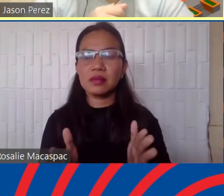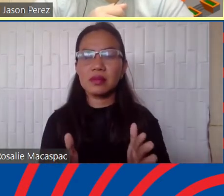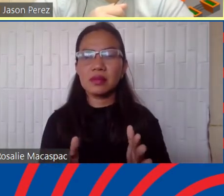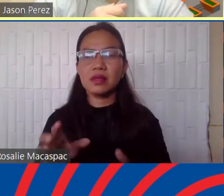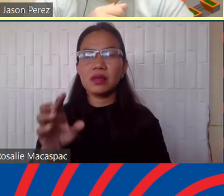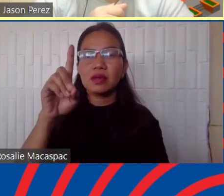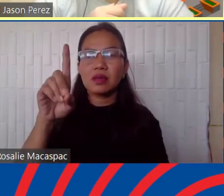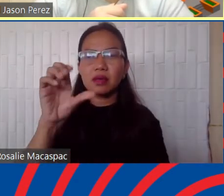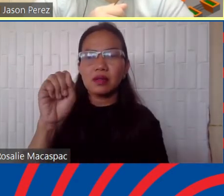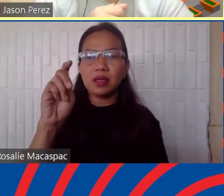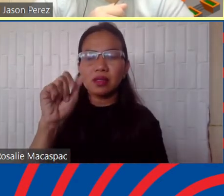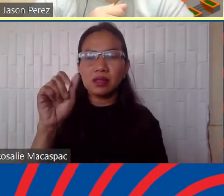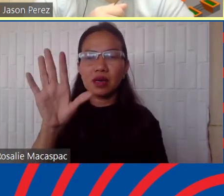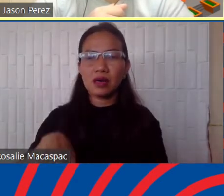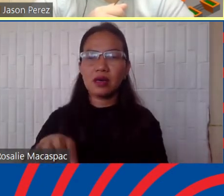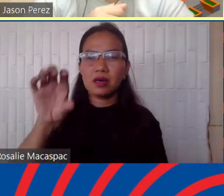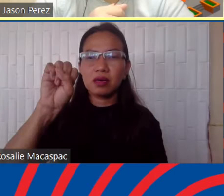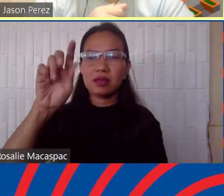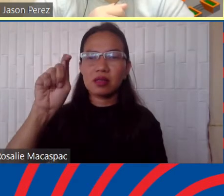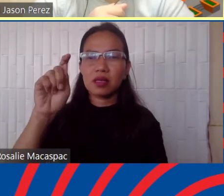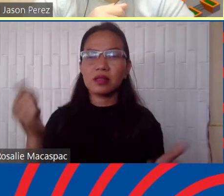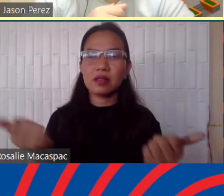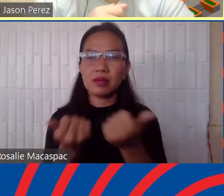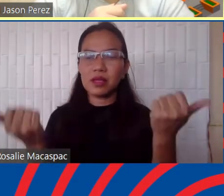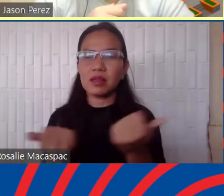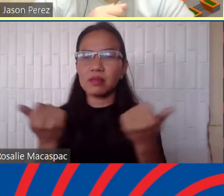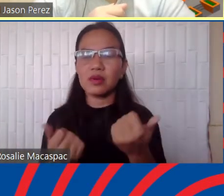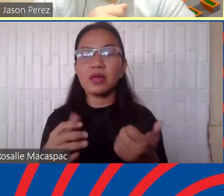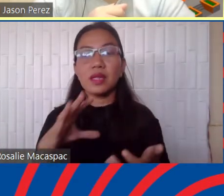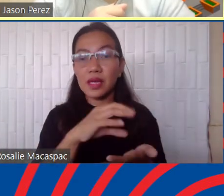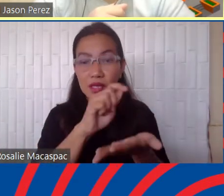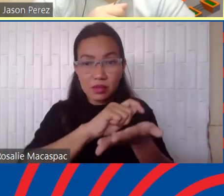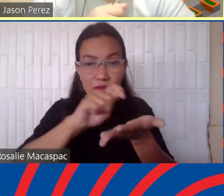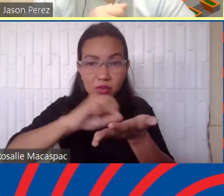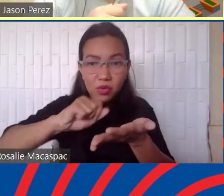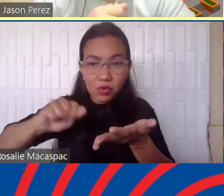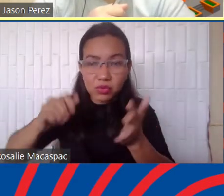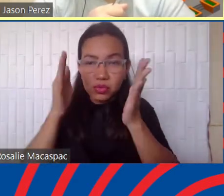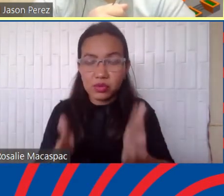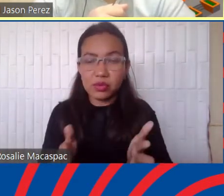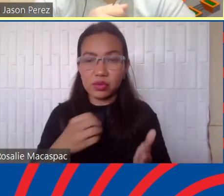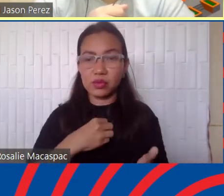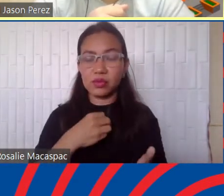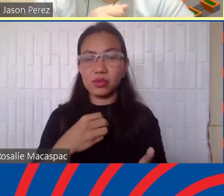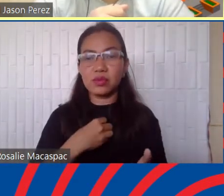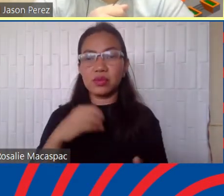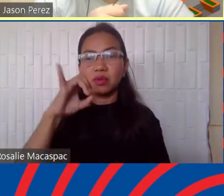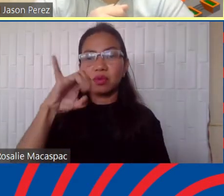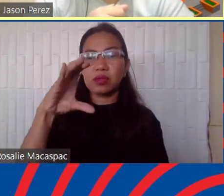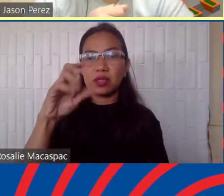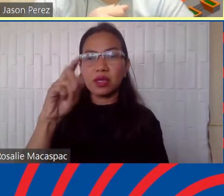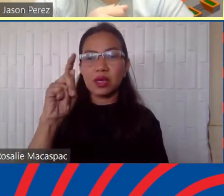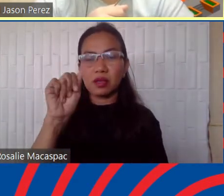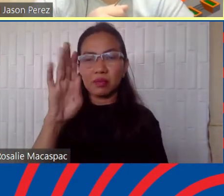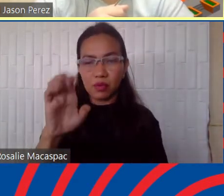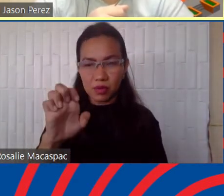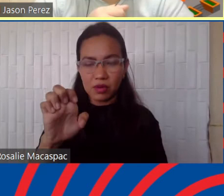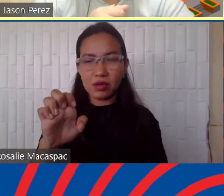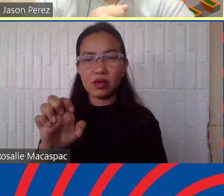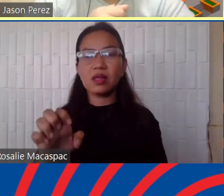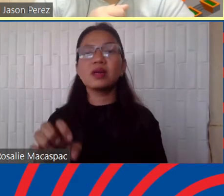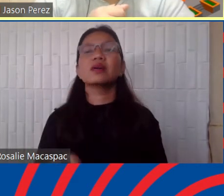available and the authors are citable. So that means there is a unique